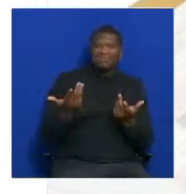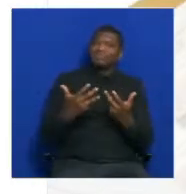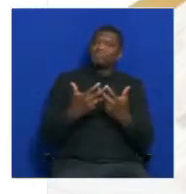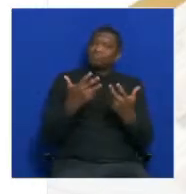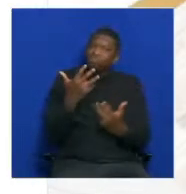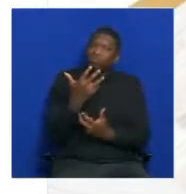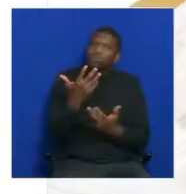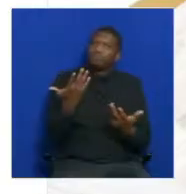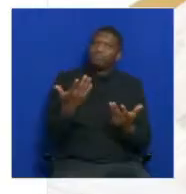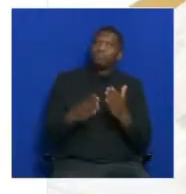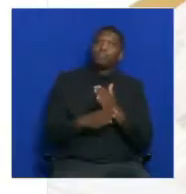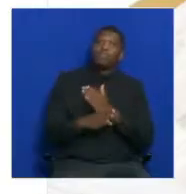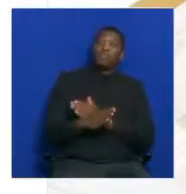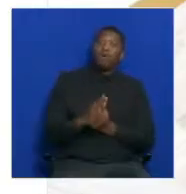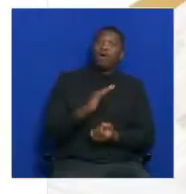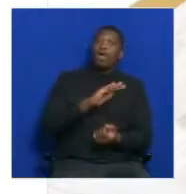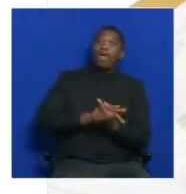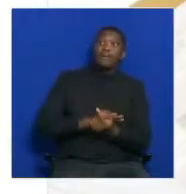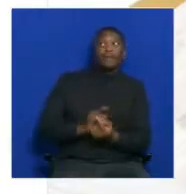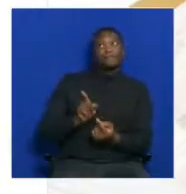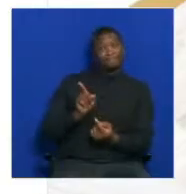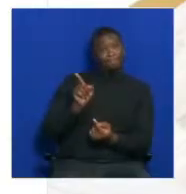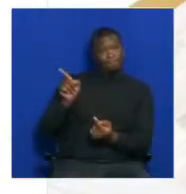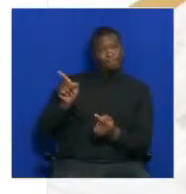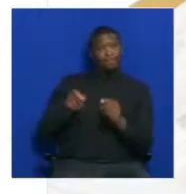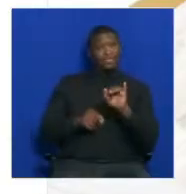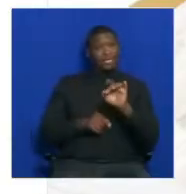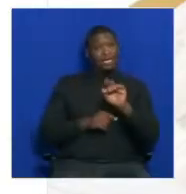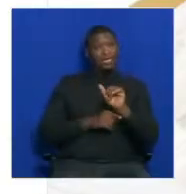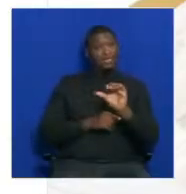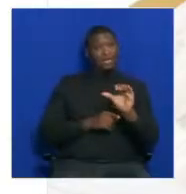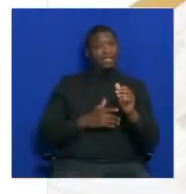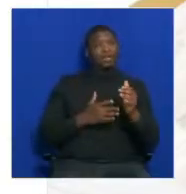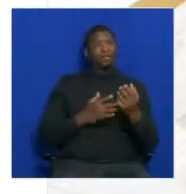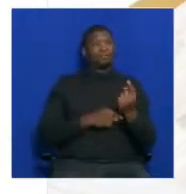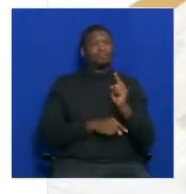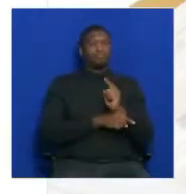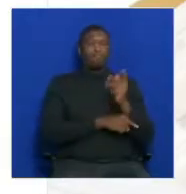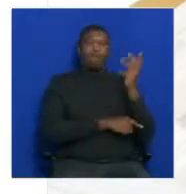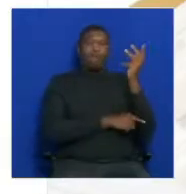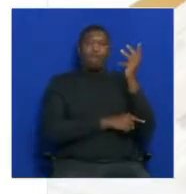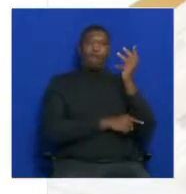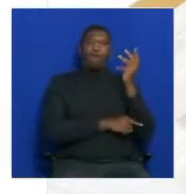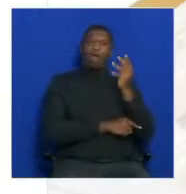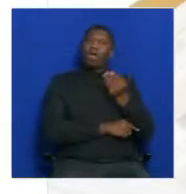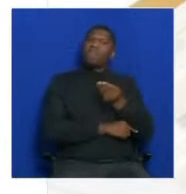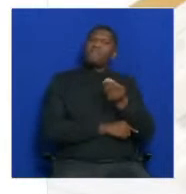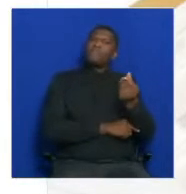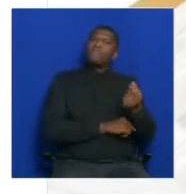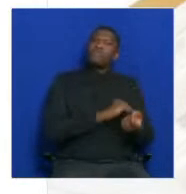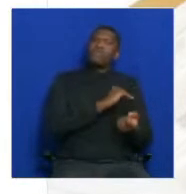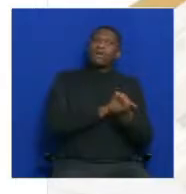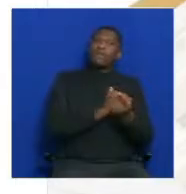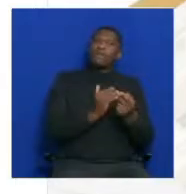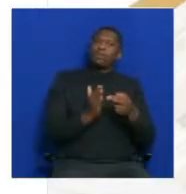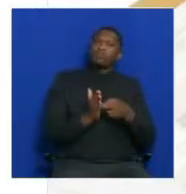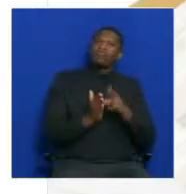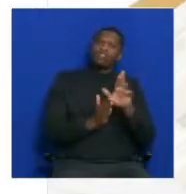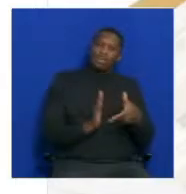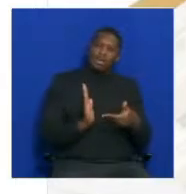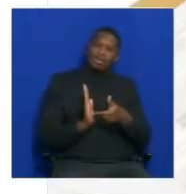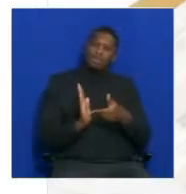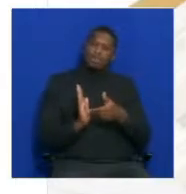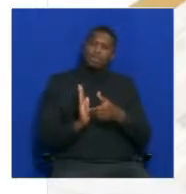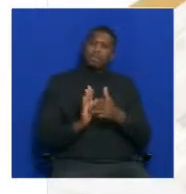ad hoc commission, there were very few Section 27 referrals that came through. If